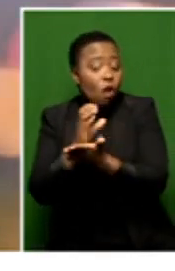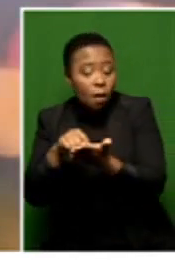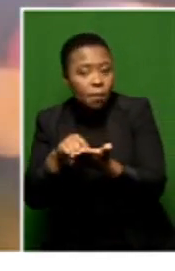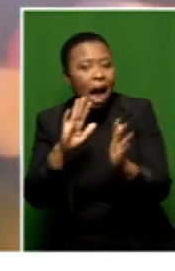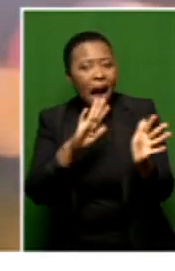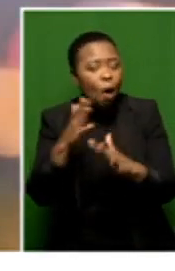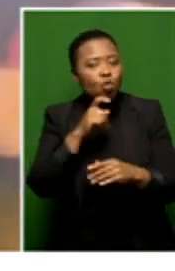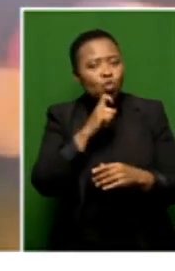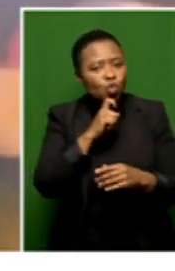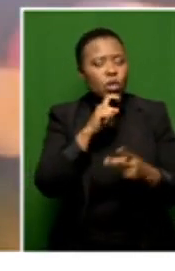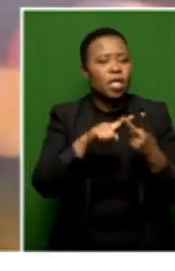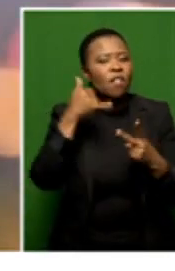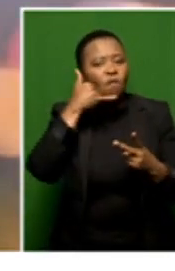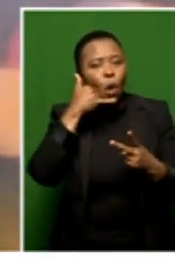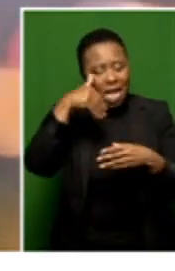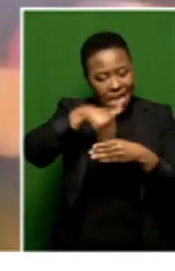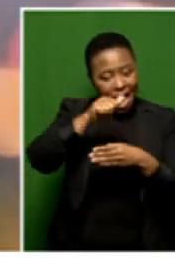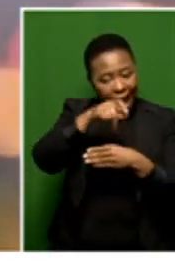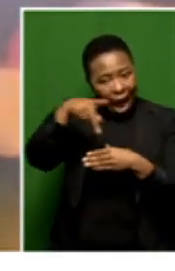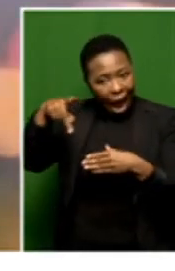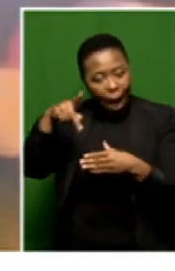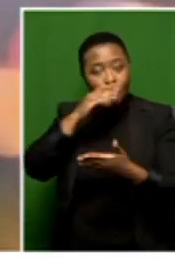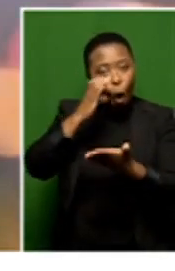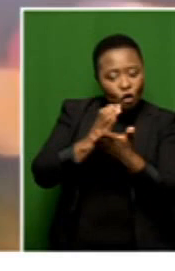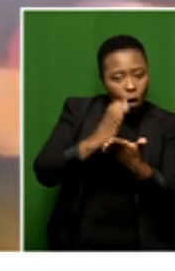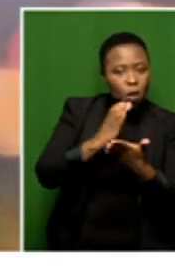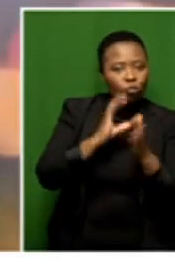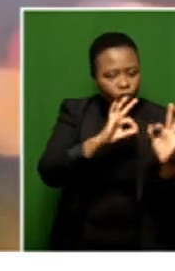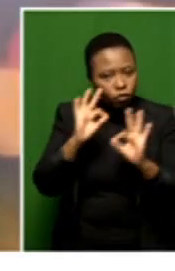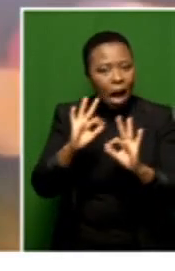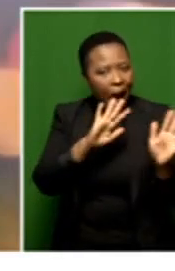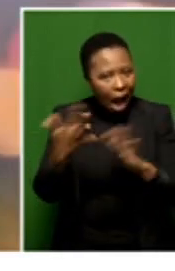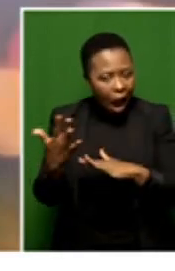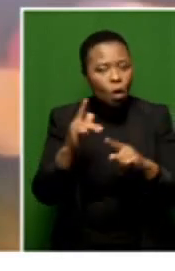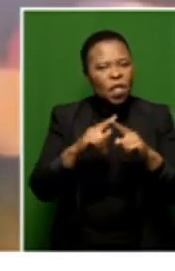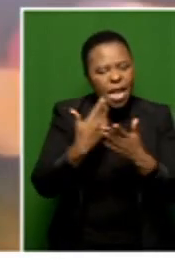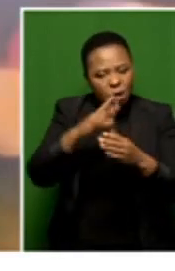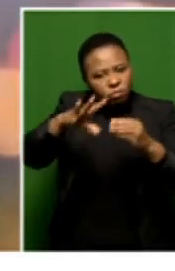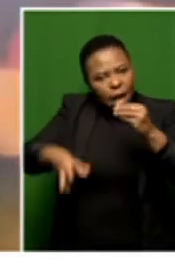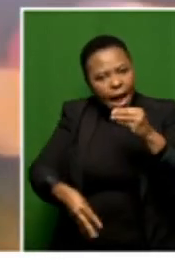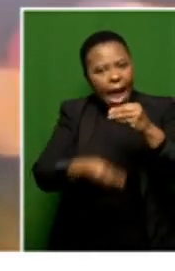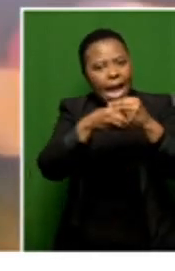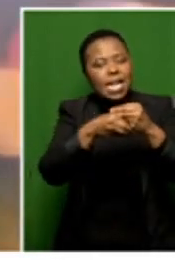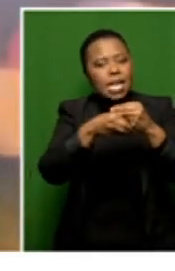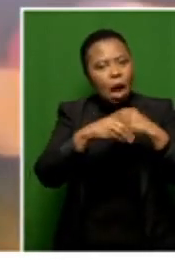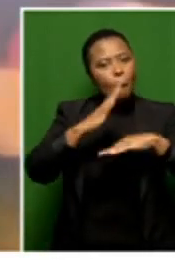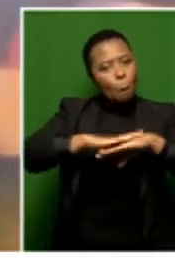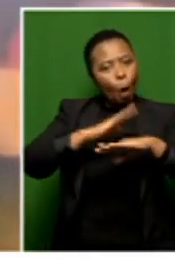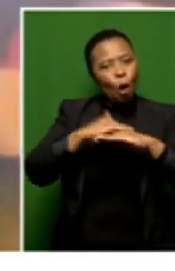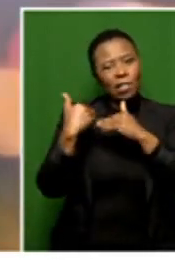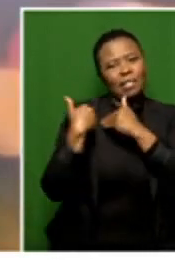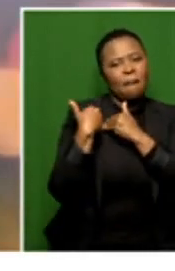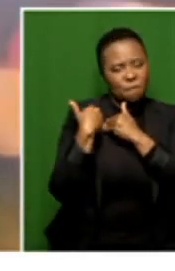can we use that? How can we use in-app authentication? And just bring in additional forms that are much more